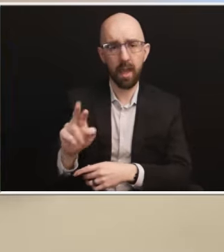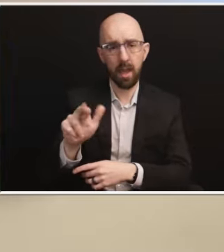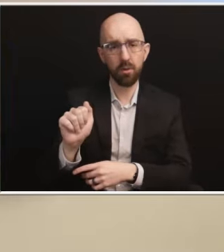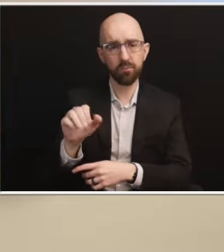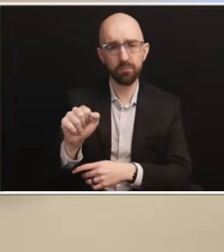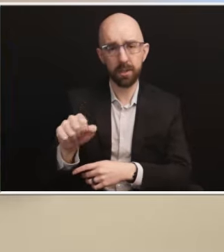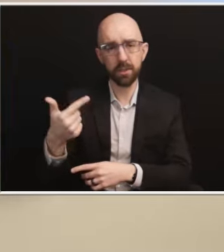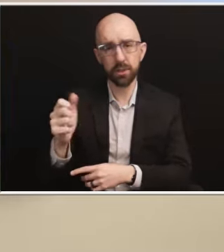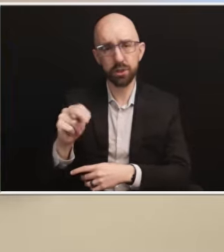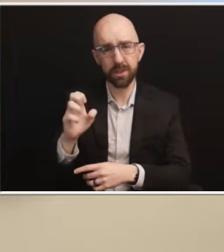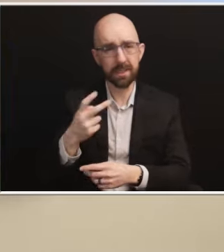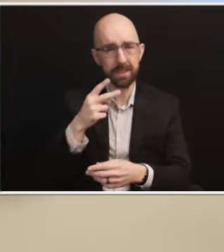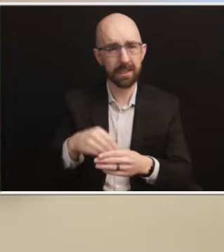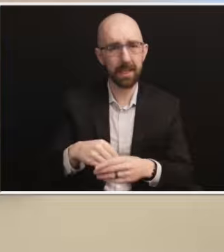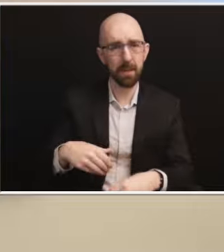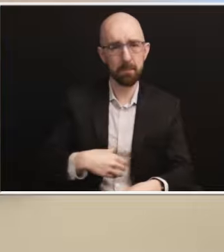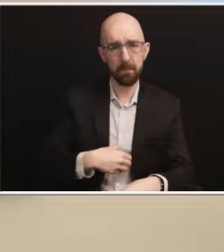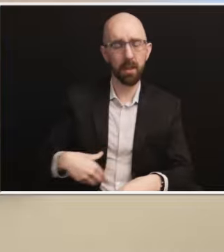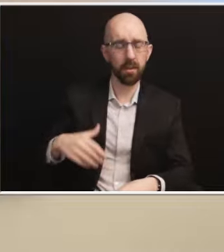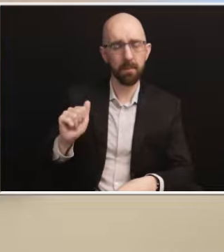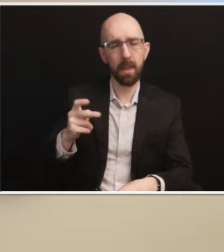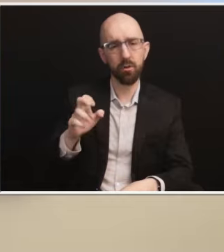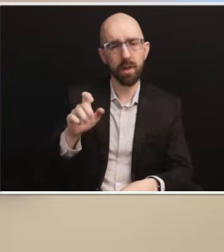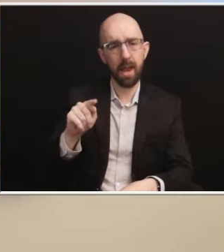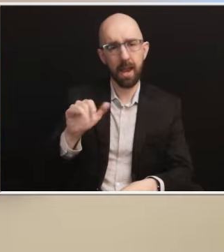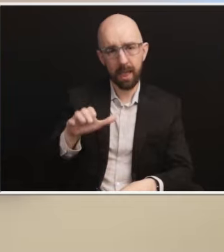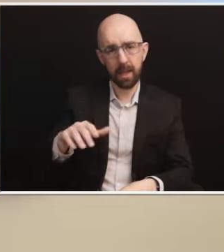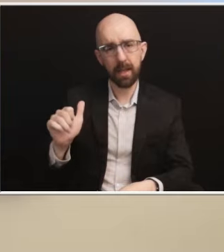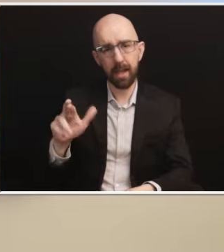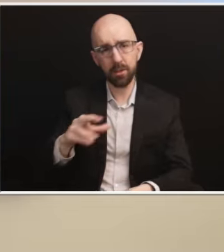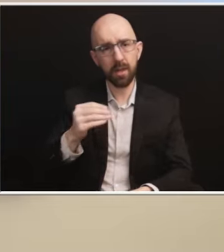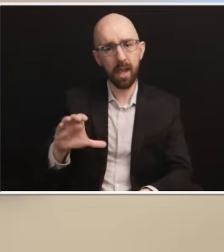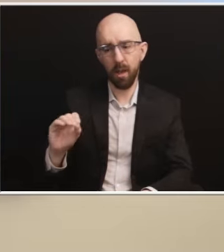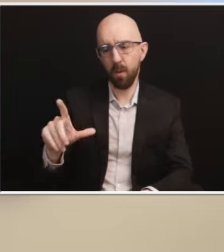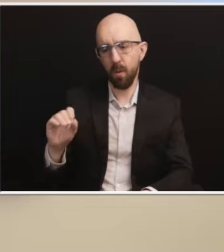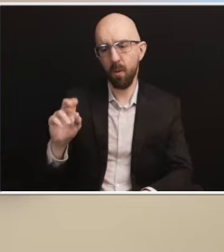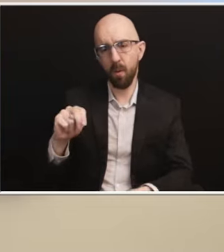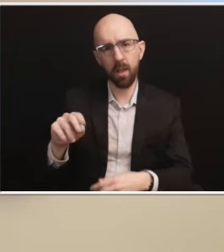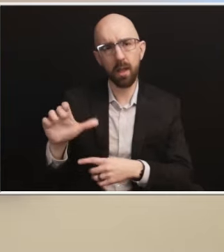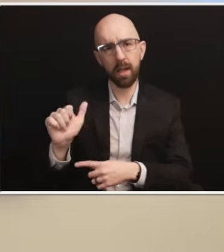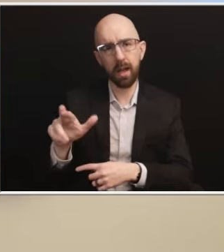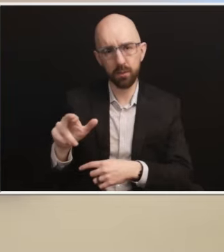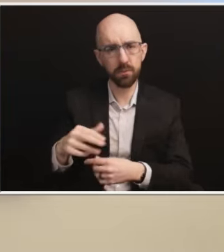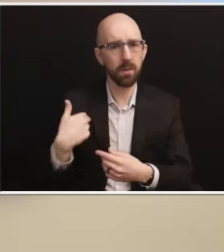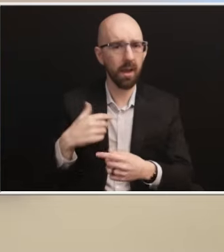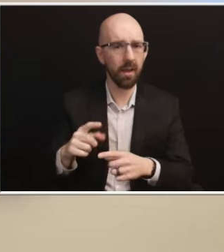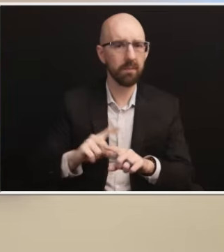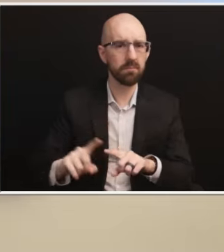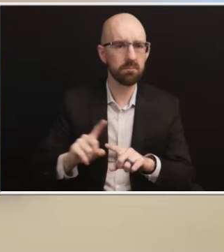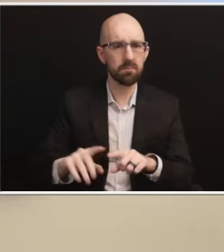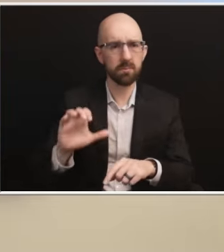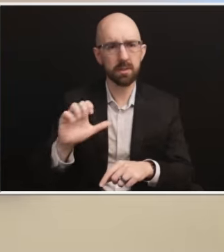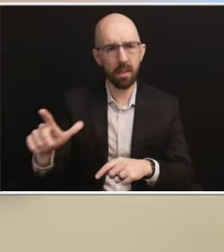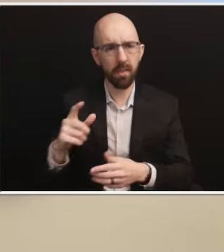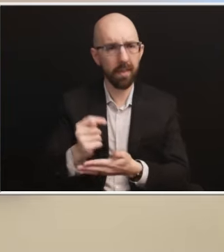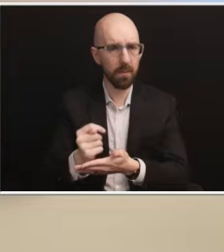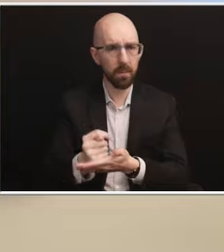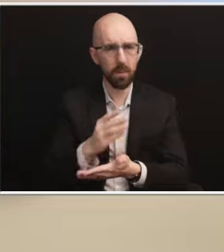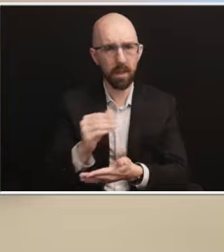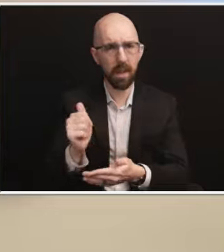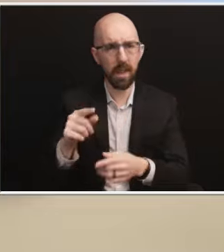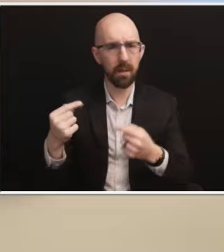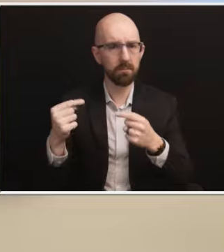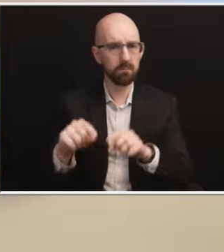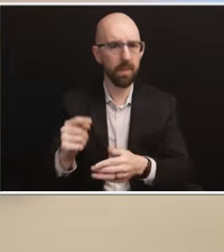in pancreatic cancer and colon cancer. We also have other cellular therapeutics and adjunct therapies that